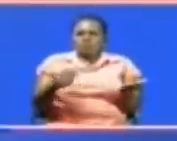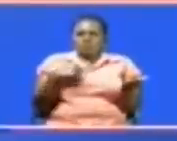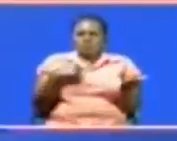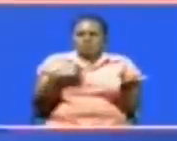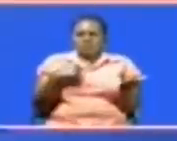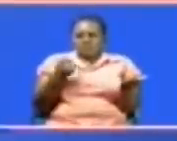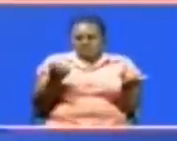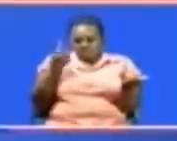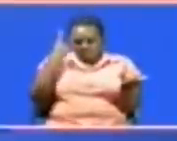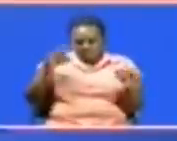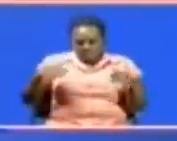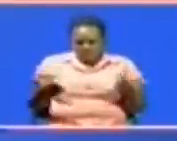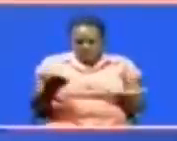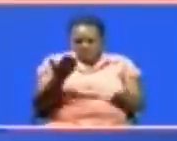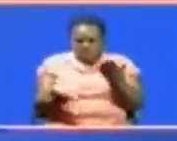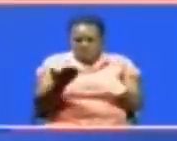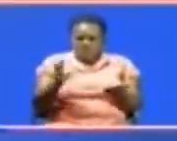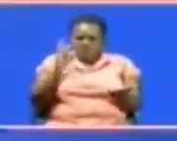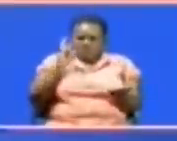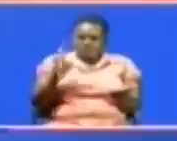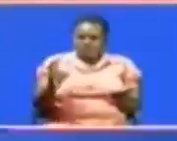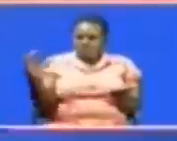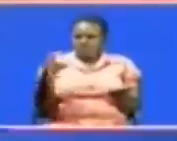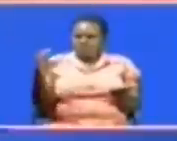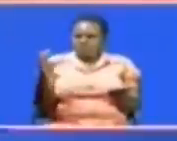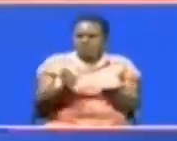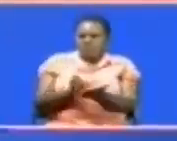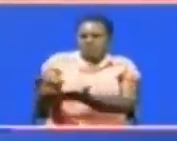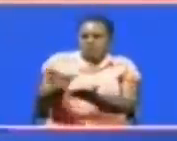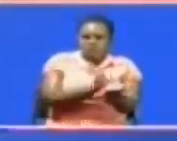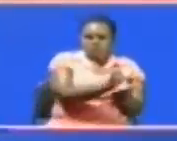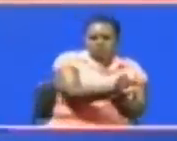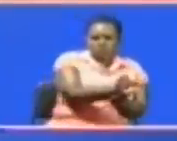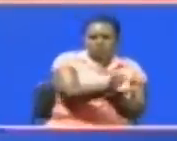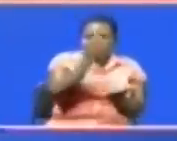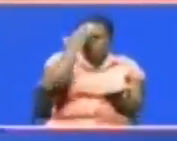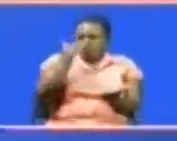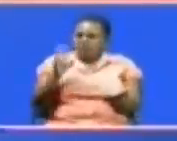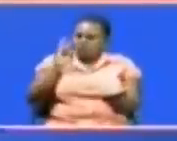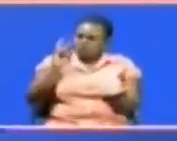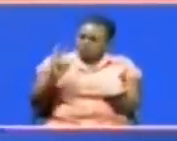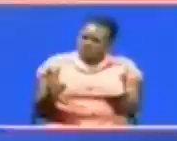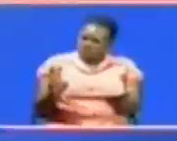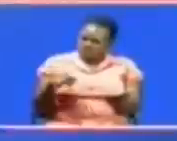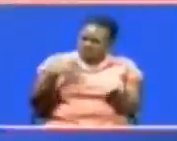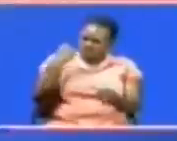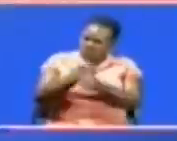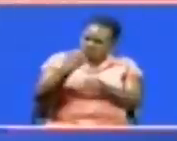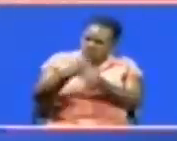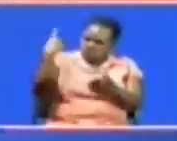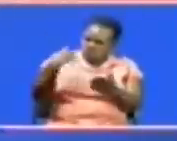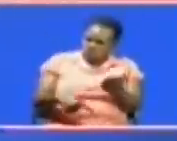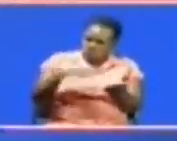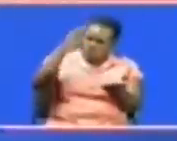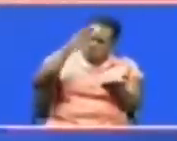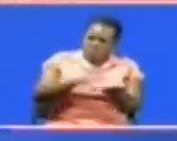to understand that in terms of comparison, they should look at the per capita allocations, because if you look at those, what we've done is just to reduce